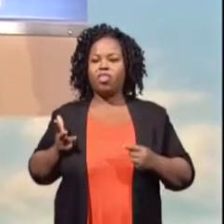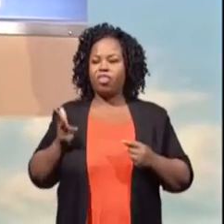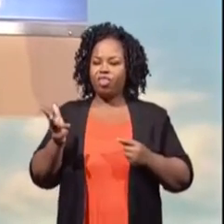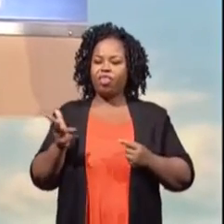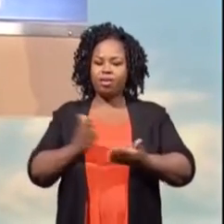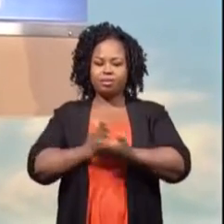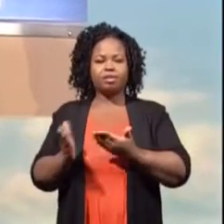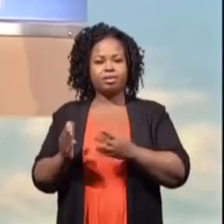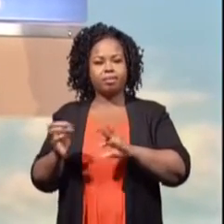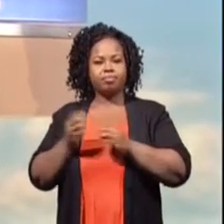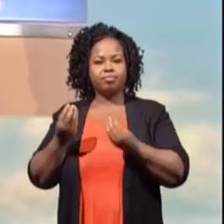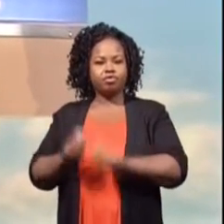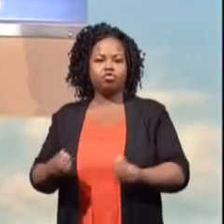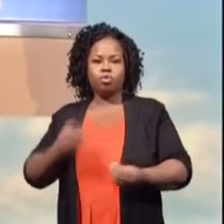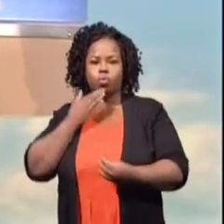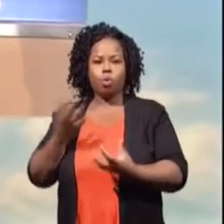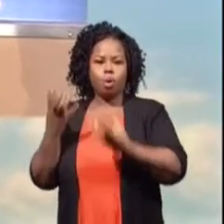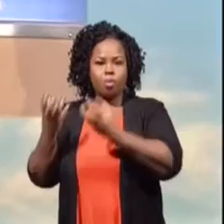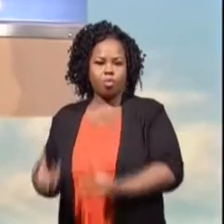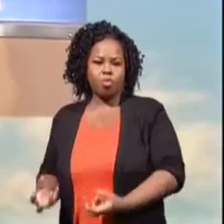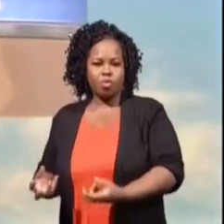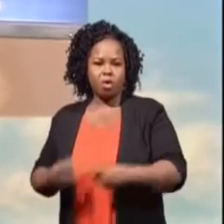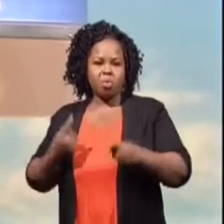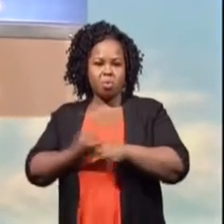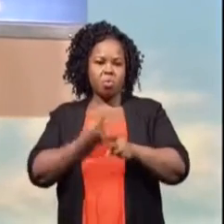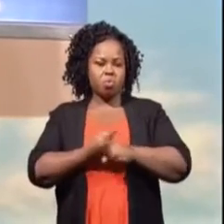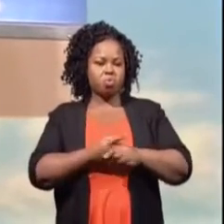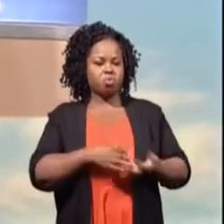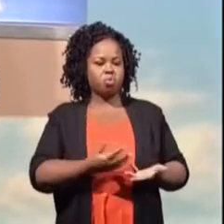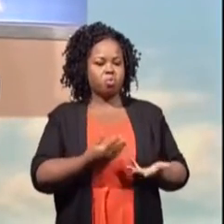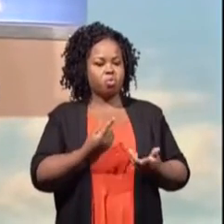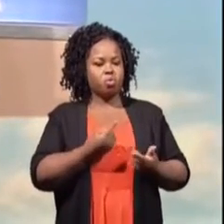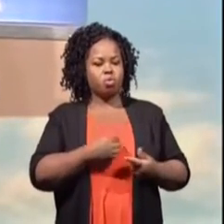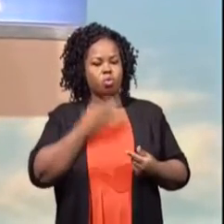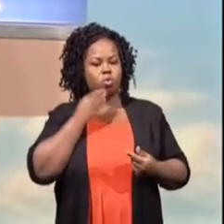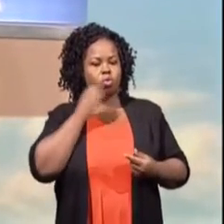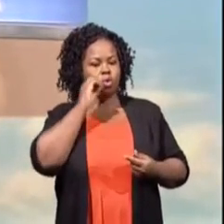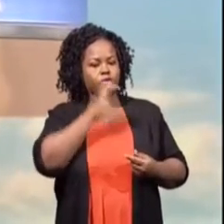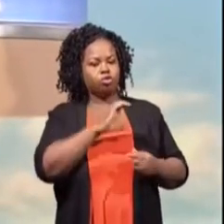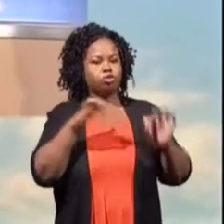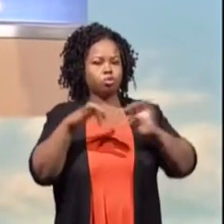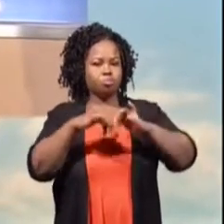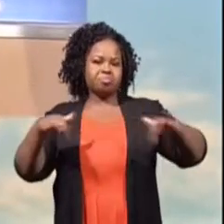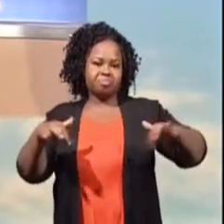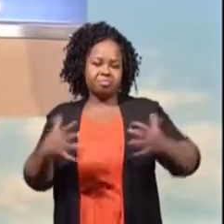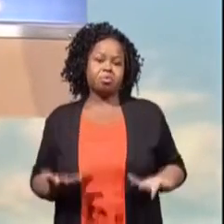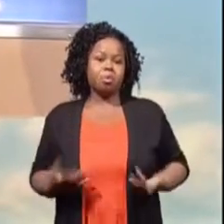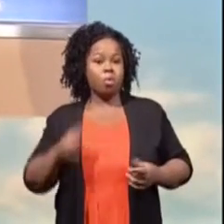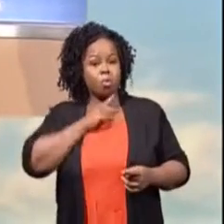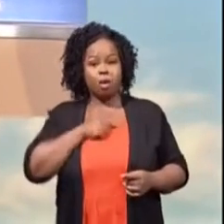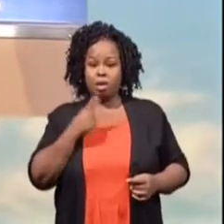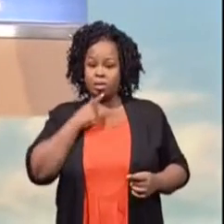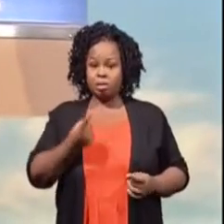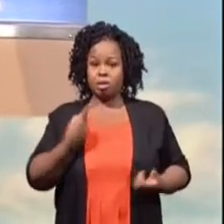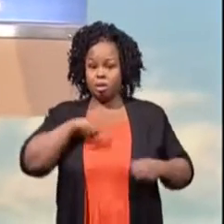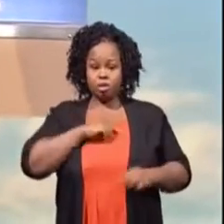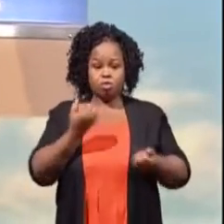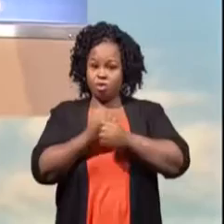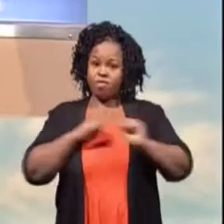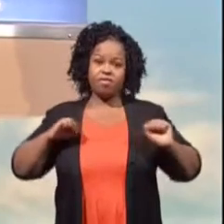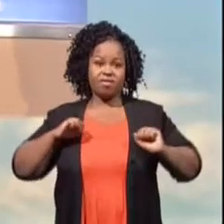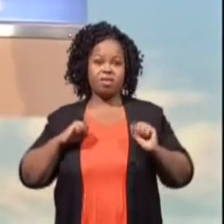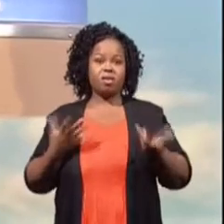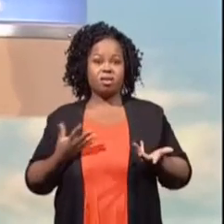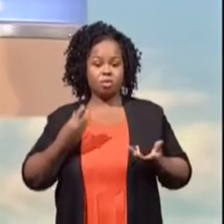kumakhaya afumileyo namakhaya angathatha intweni phecelezi as much as kuthiwa sikhulekile thina ama bond fees